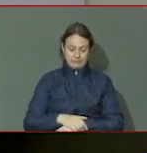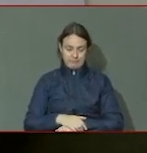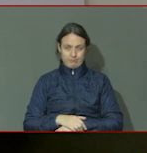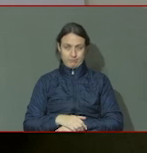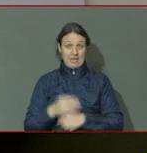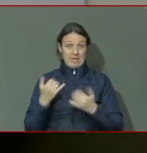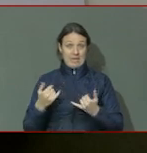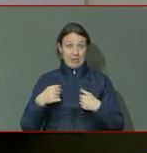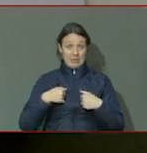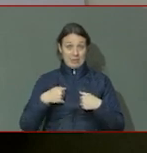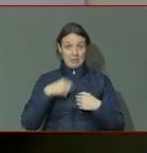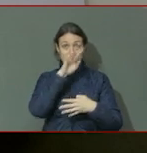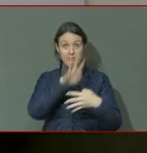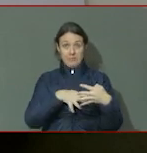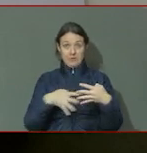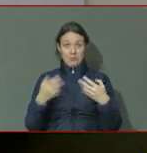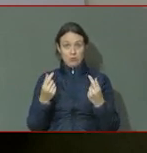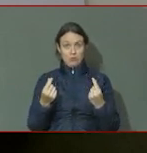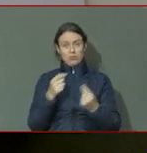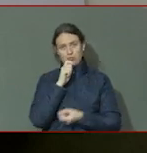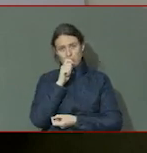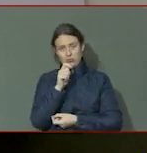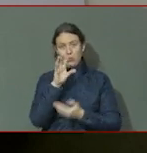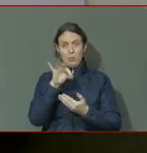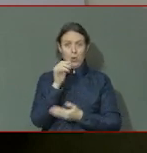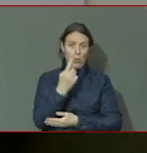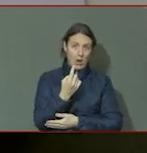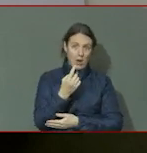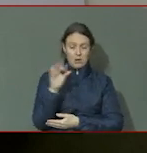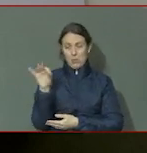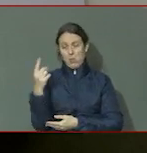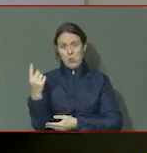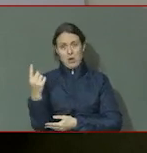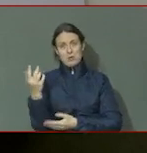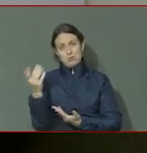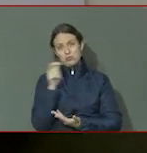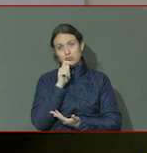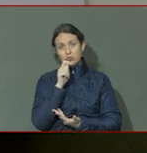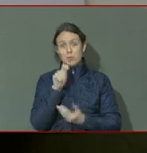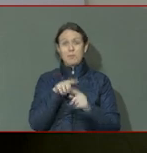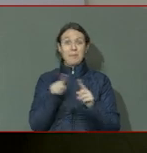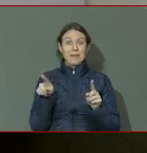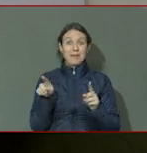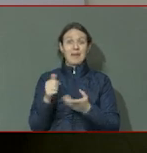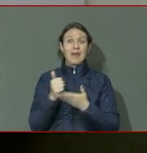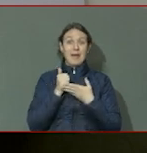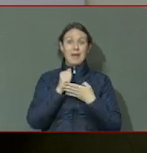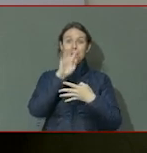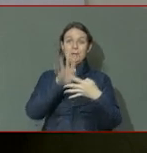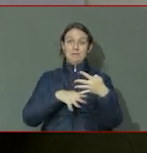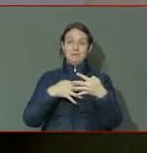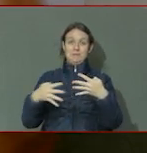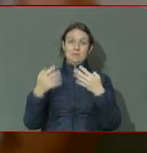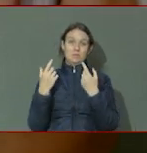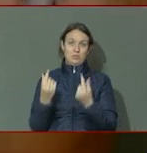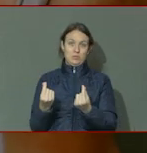table. Although it counts just 1 mark and 1 mark, it just makes in my head more sense to do the table.